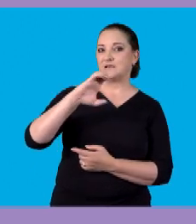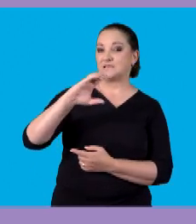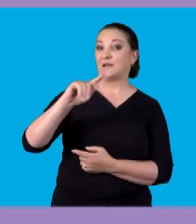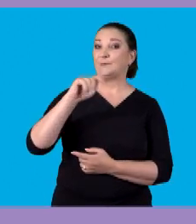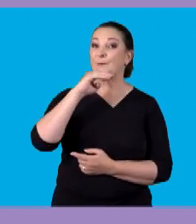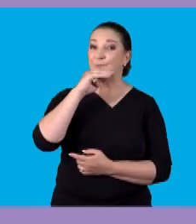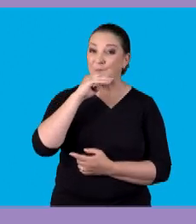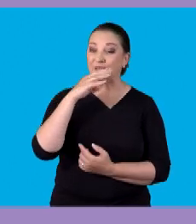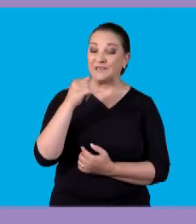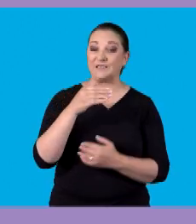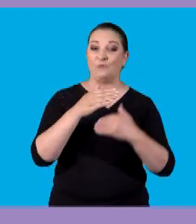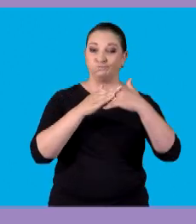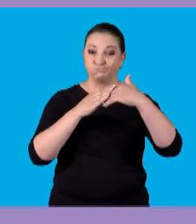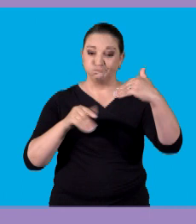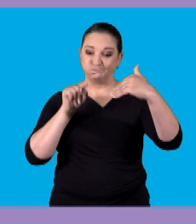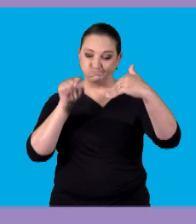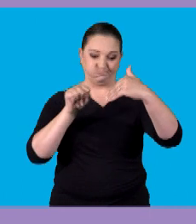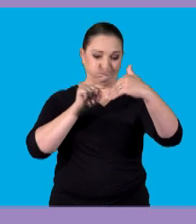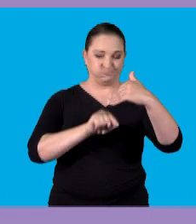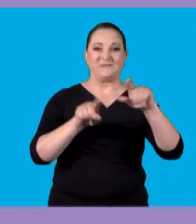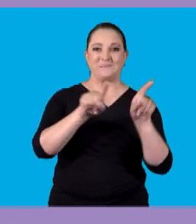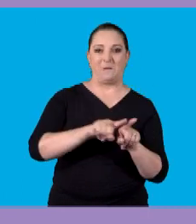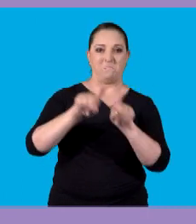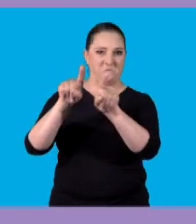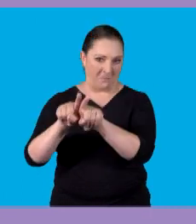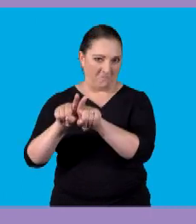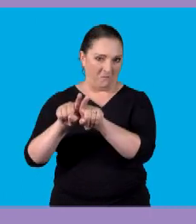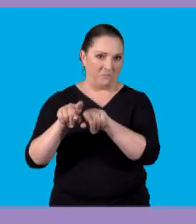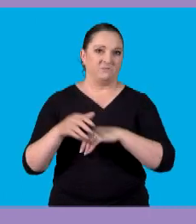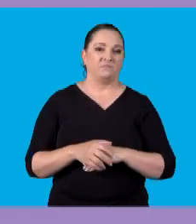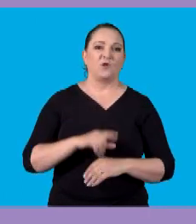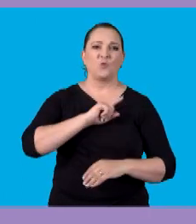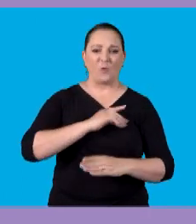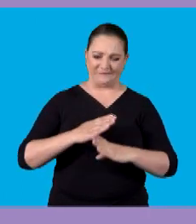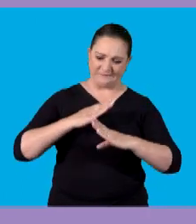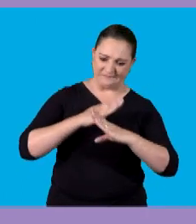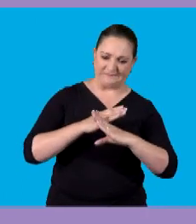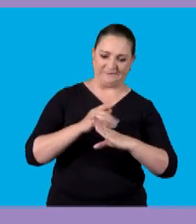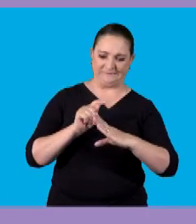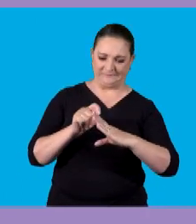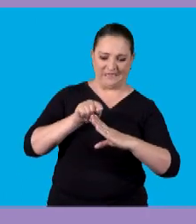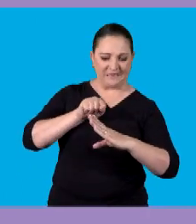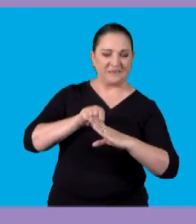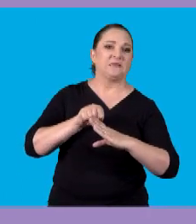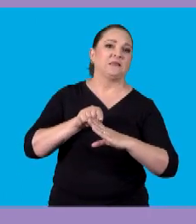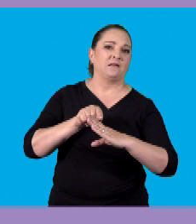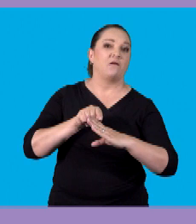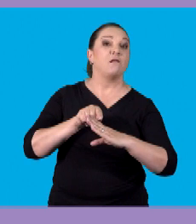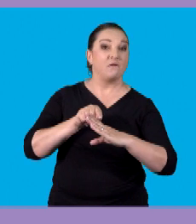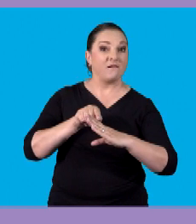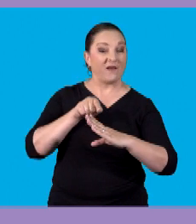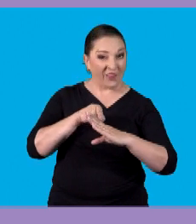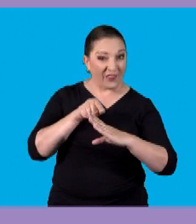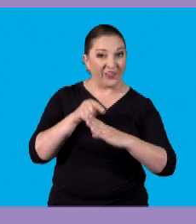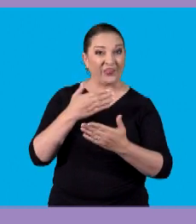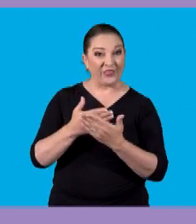cut into two equal parts. So because they meet at T, that means that at T is the point